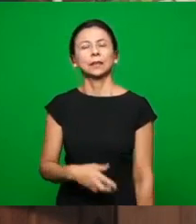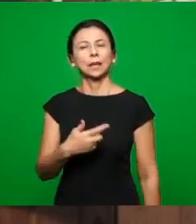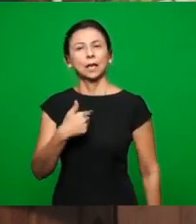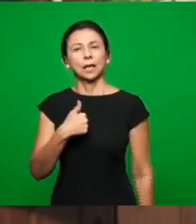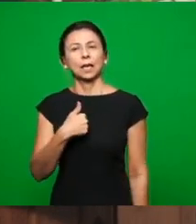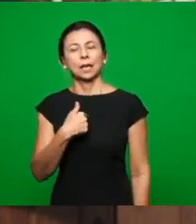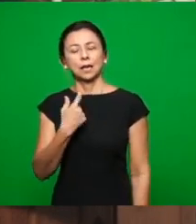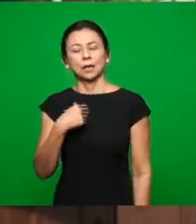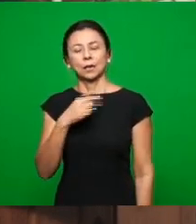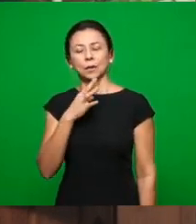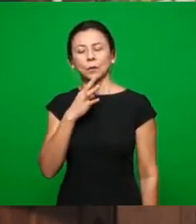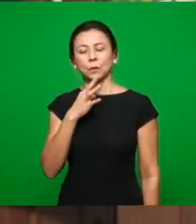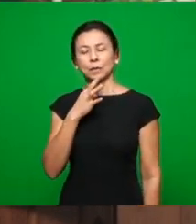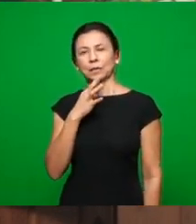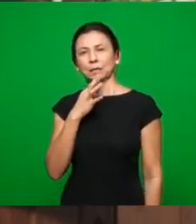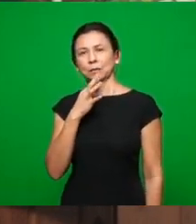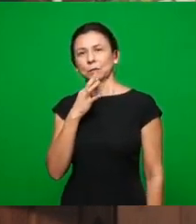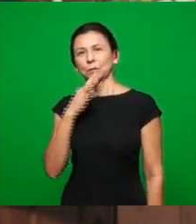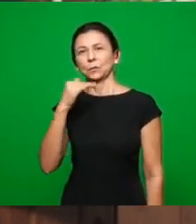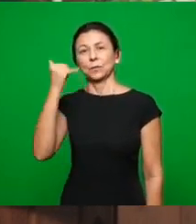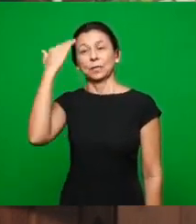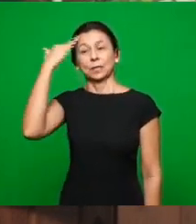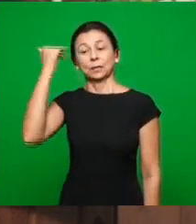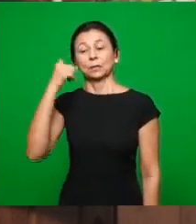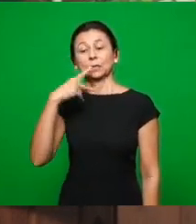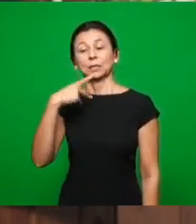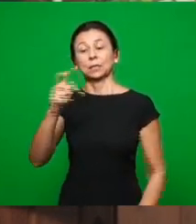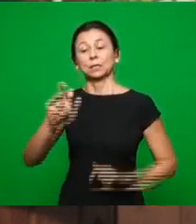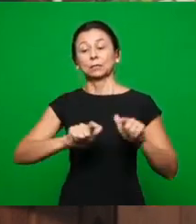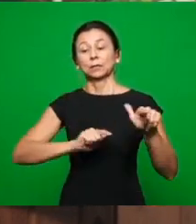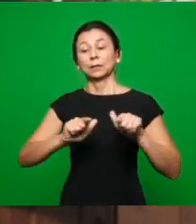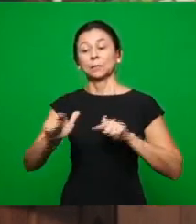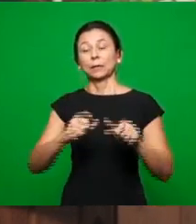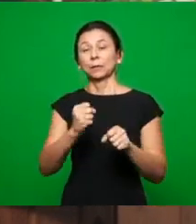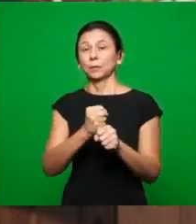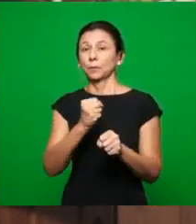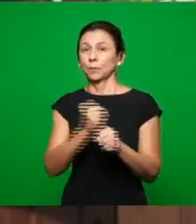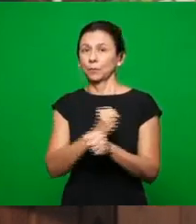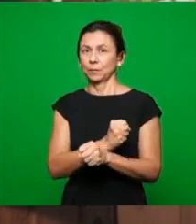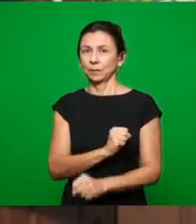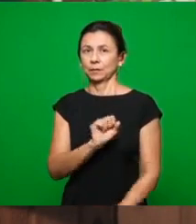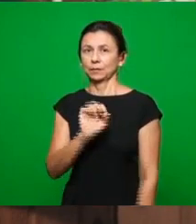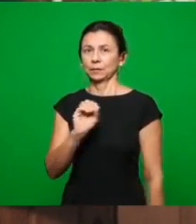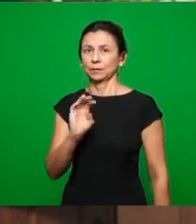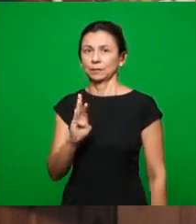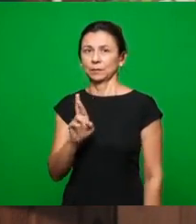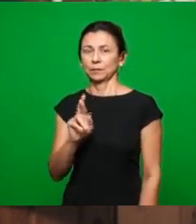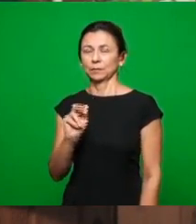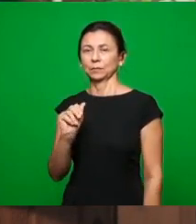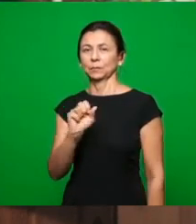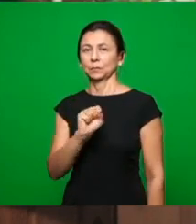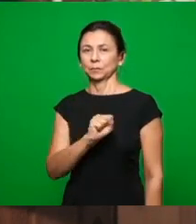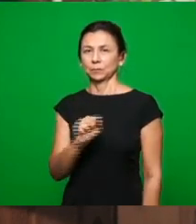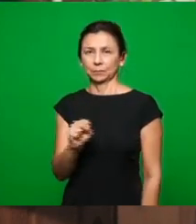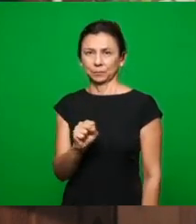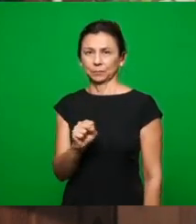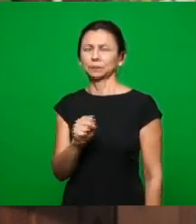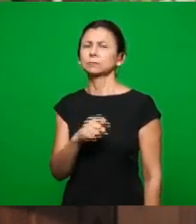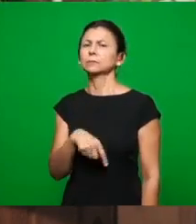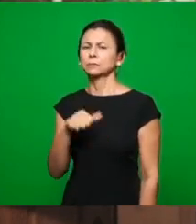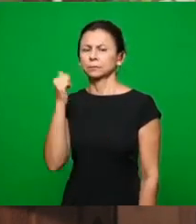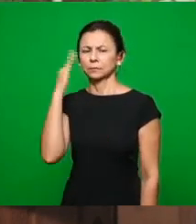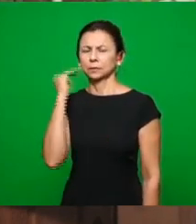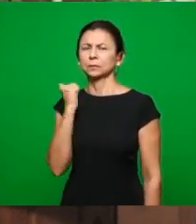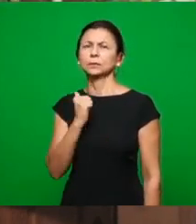which is, I know your works, and also I know your works in the Church of Thyatira.